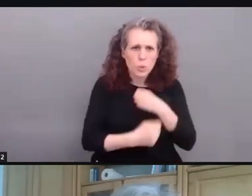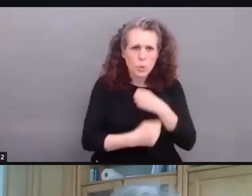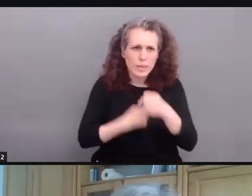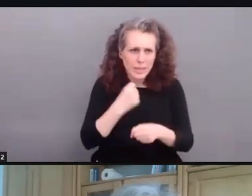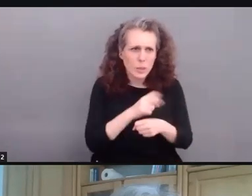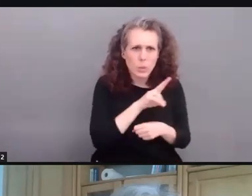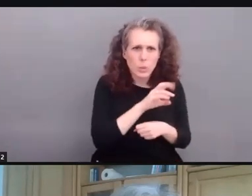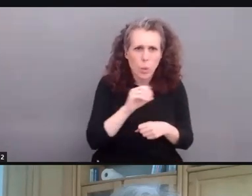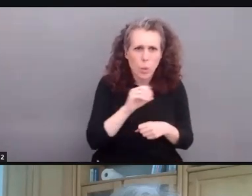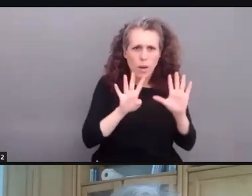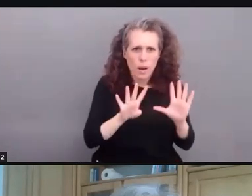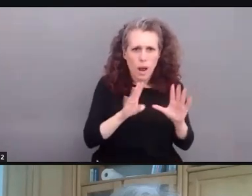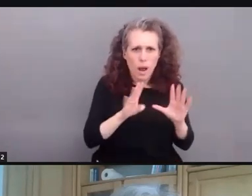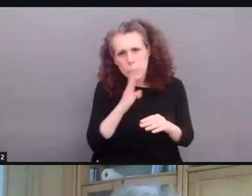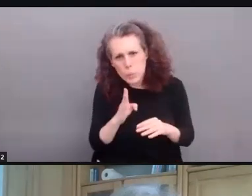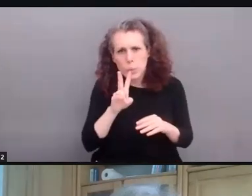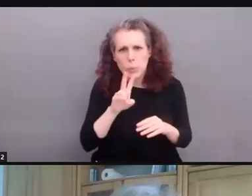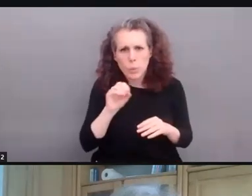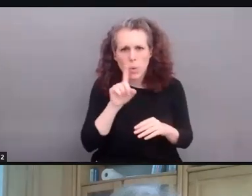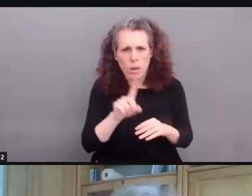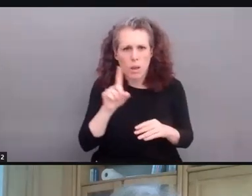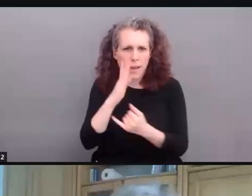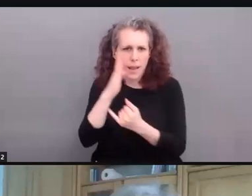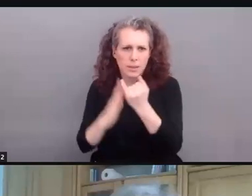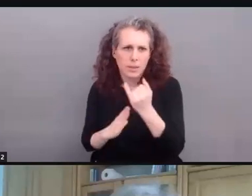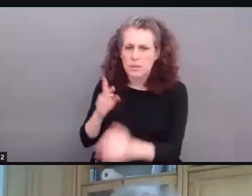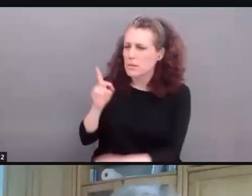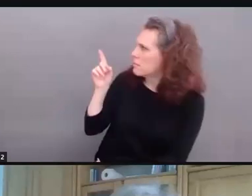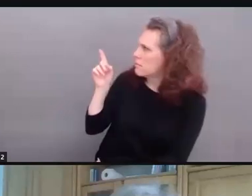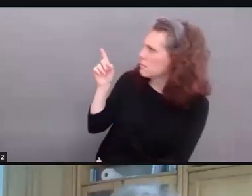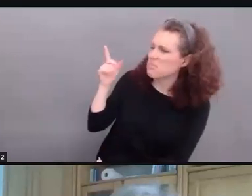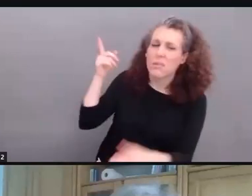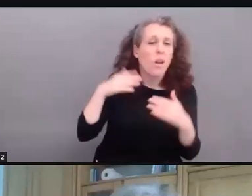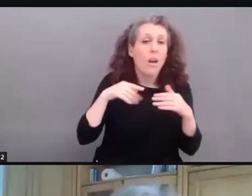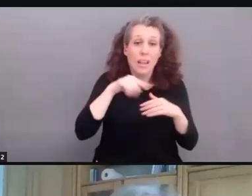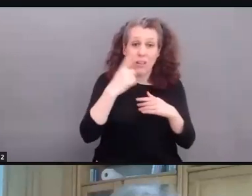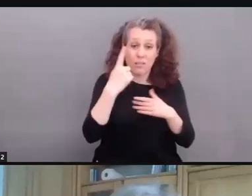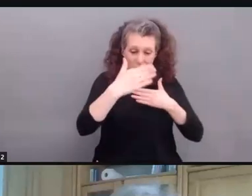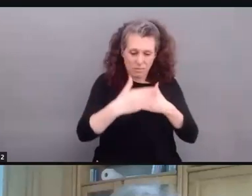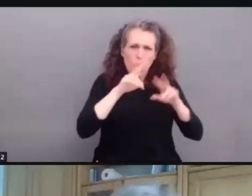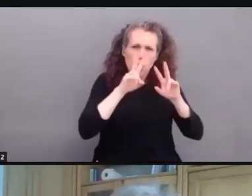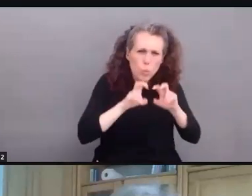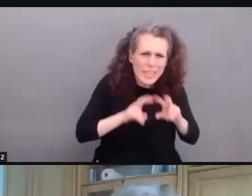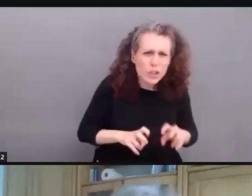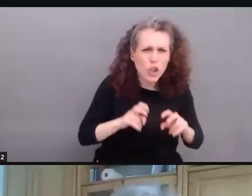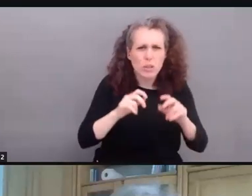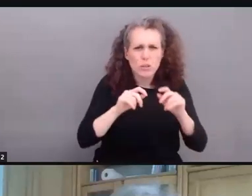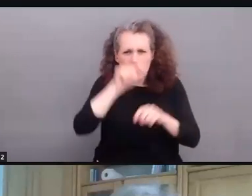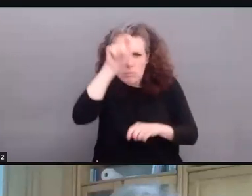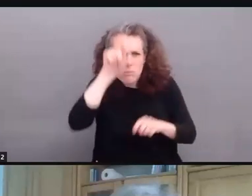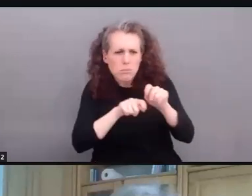of 2011, and focusing mostly on research and analysis. The phase 2